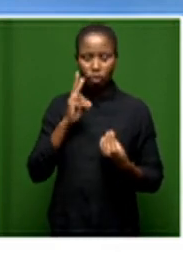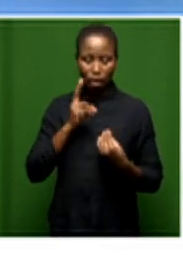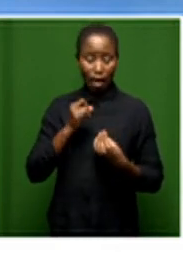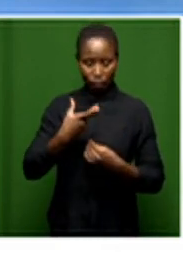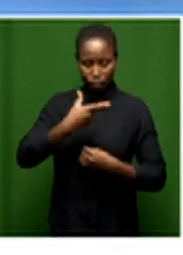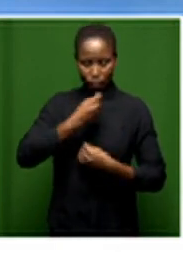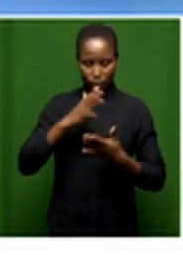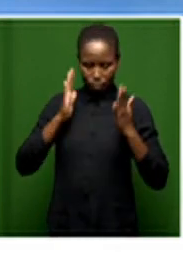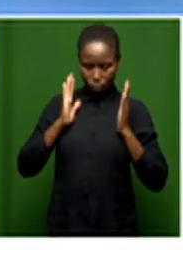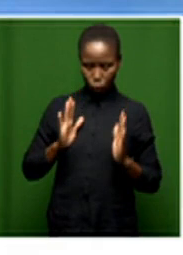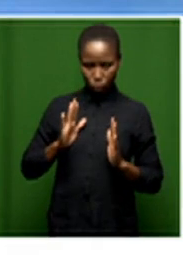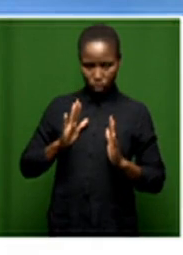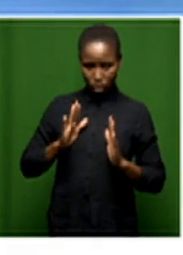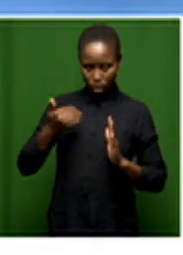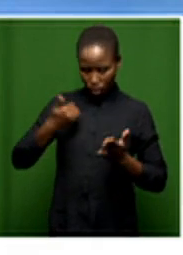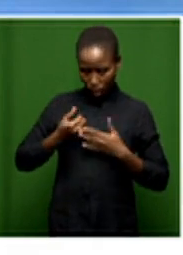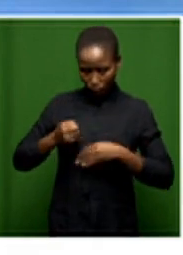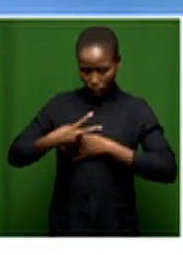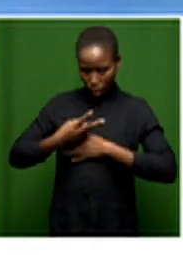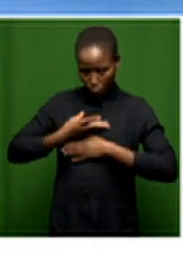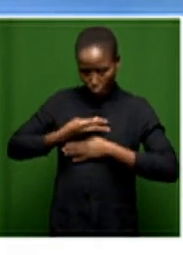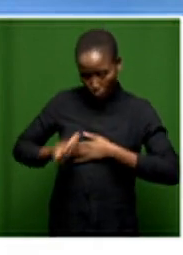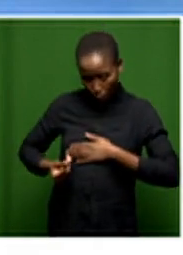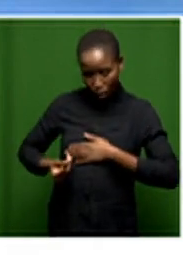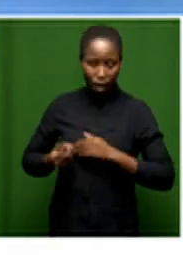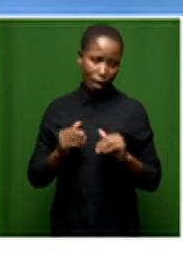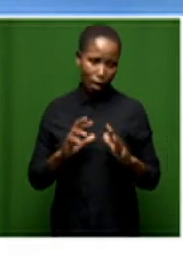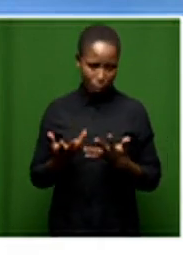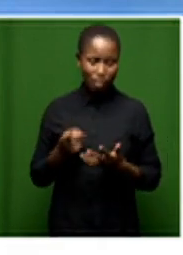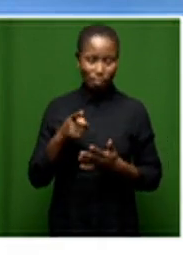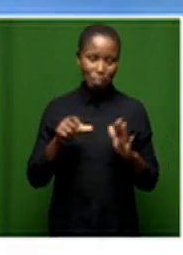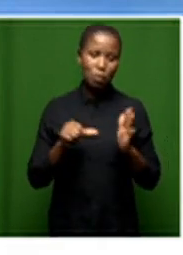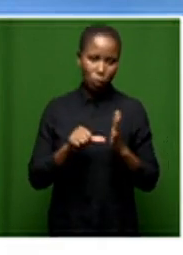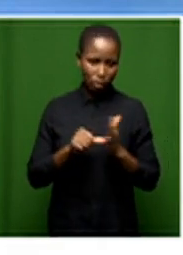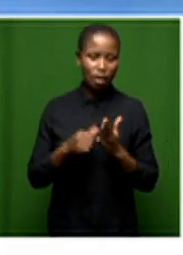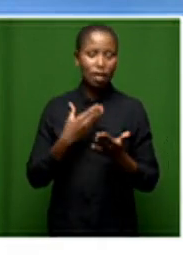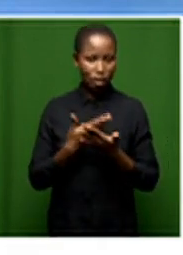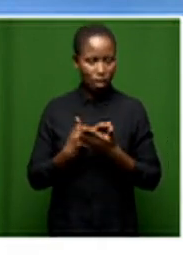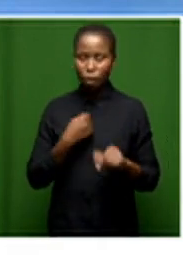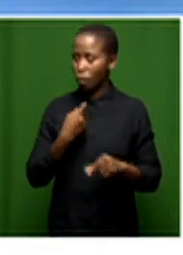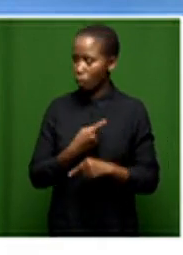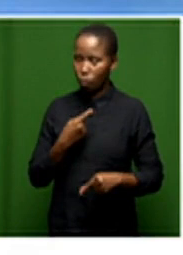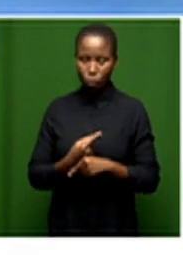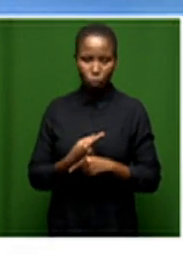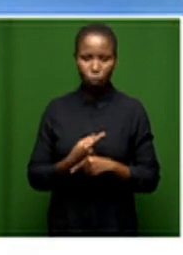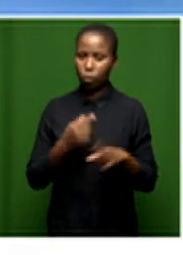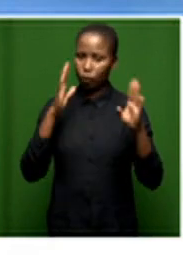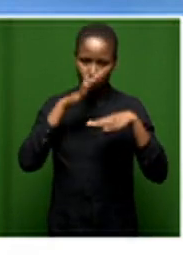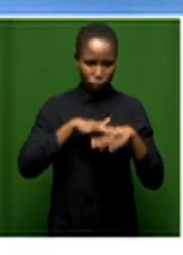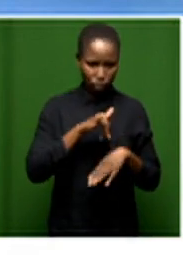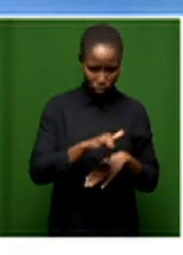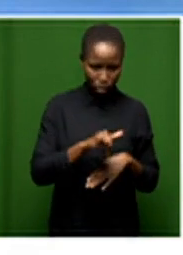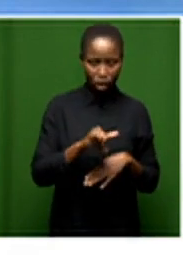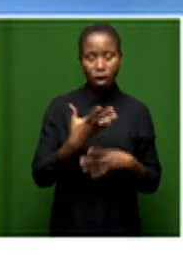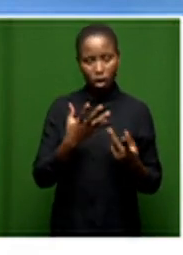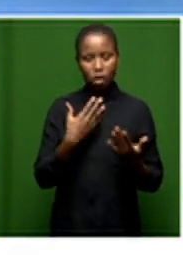will escape the vaccine-induced immune response. And it's important for us to keep ahead of the game. And so while we have to